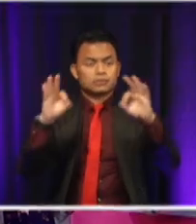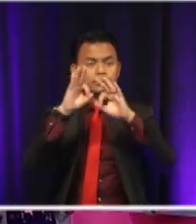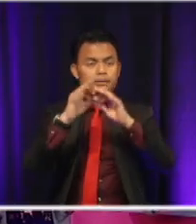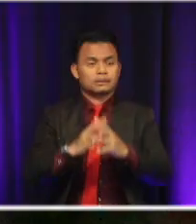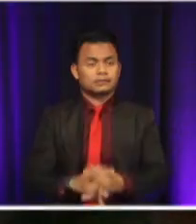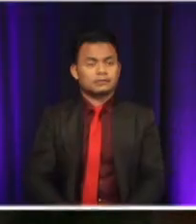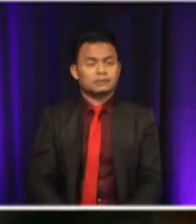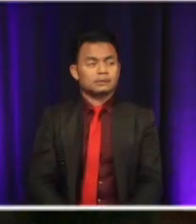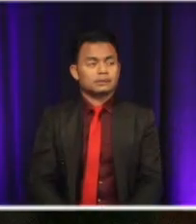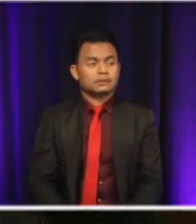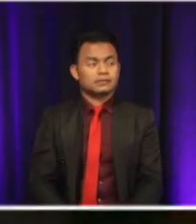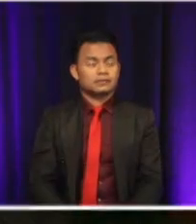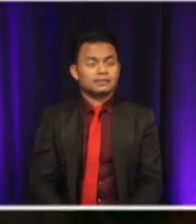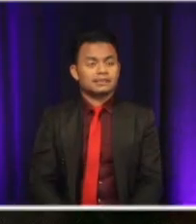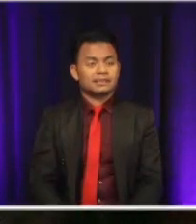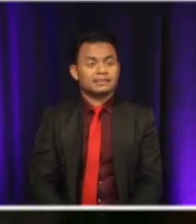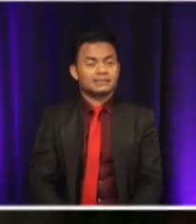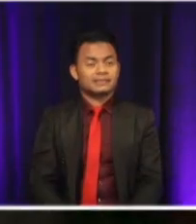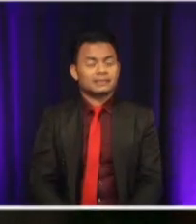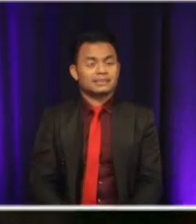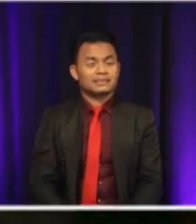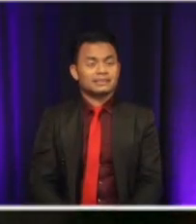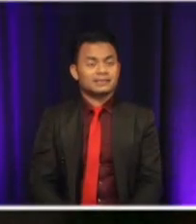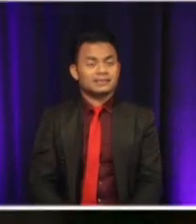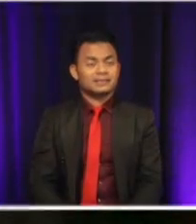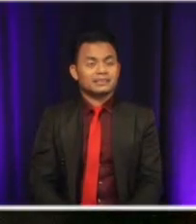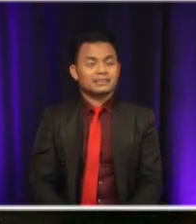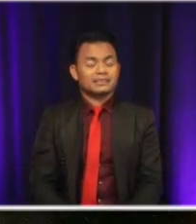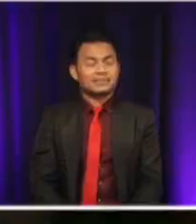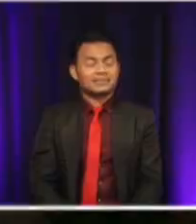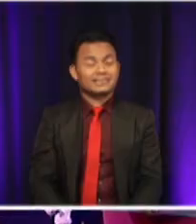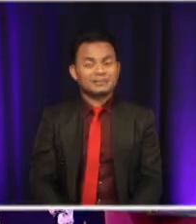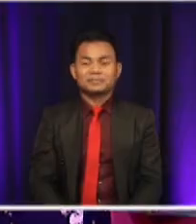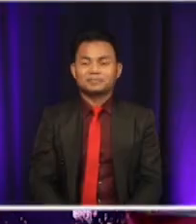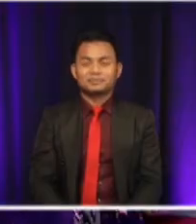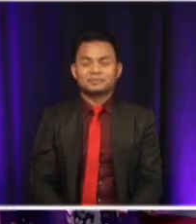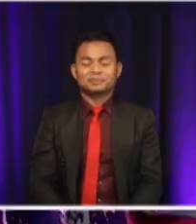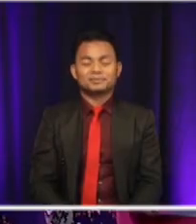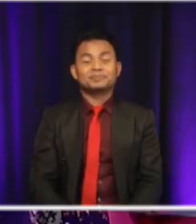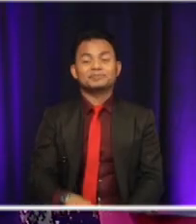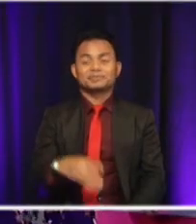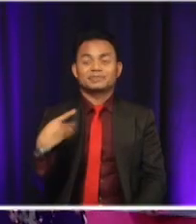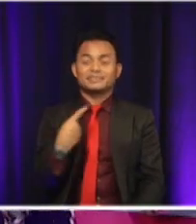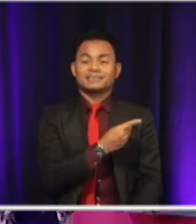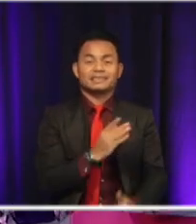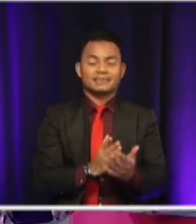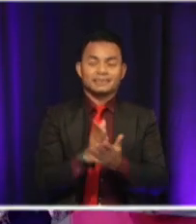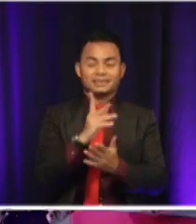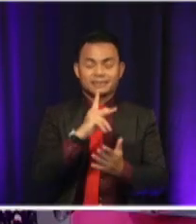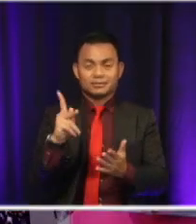Sorry, I had to cough. That's okay, teacher. All right. It's all right. Let's go to what kind of questions could